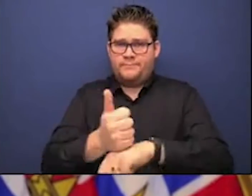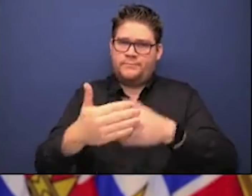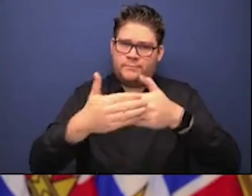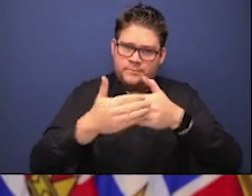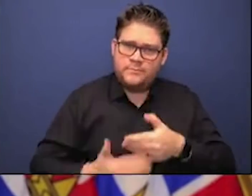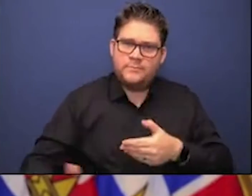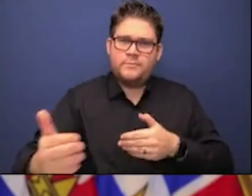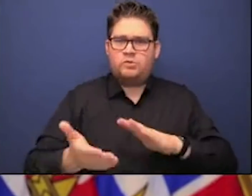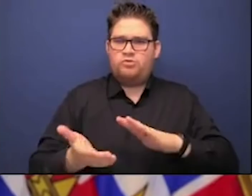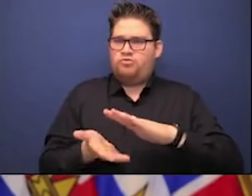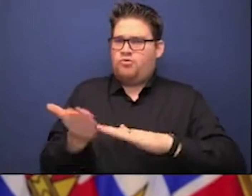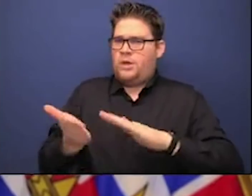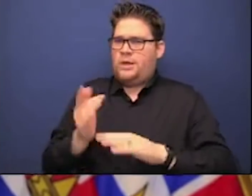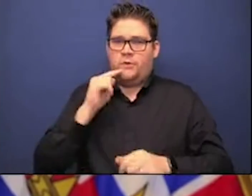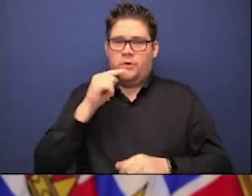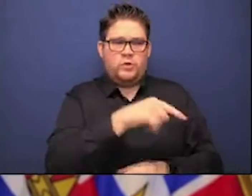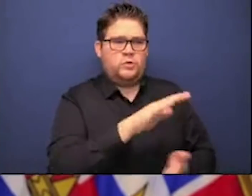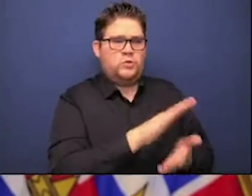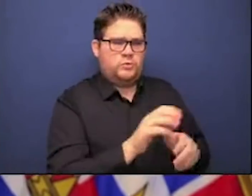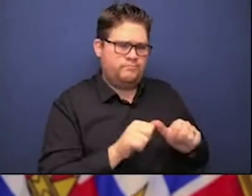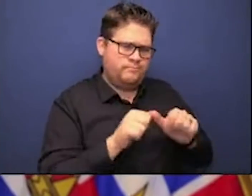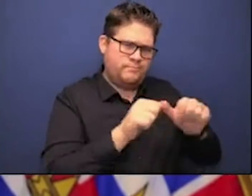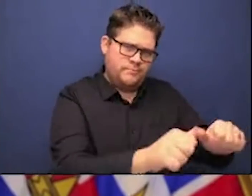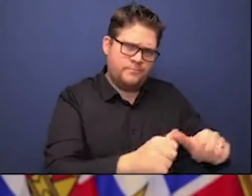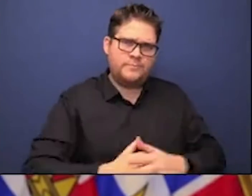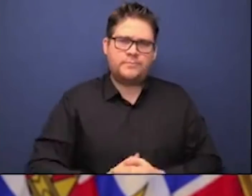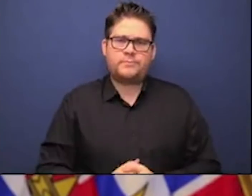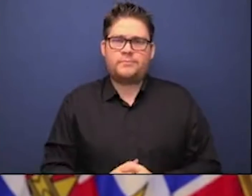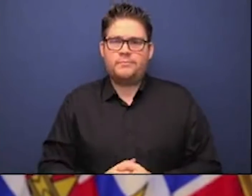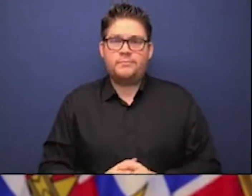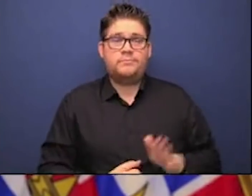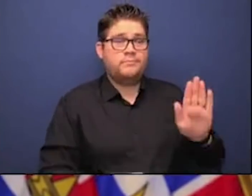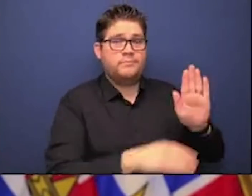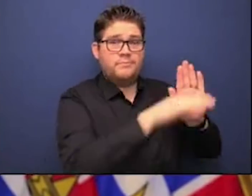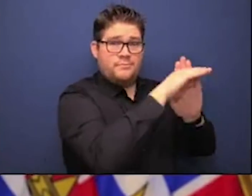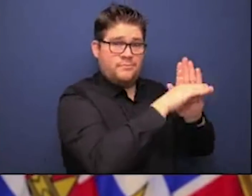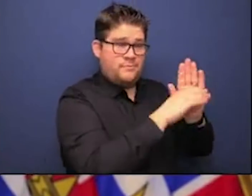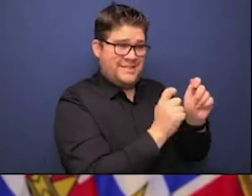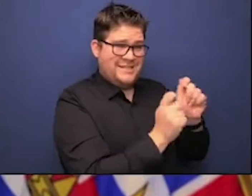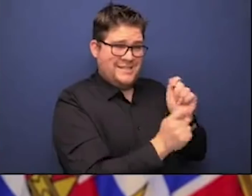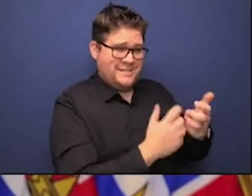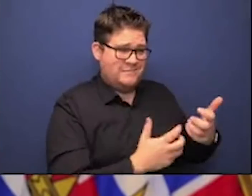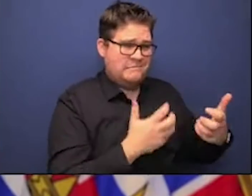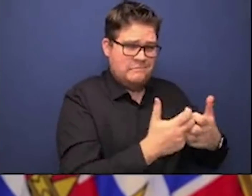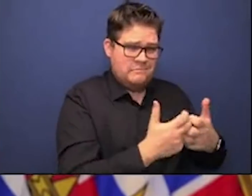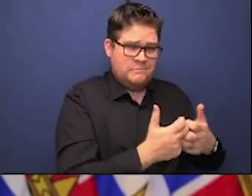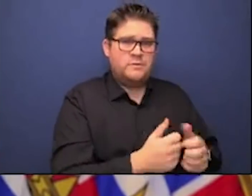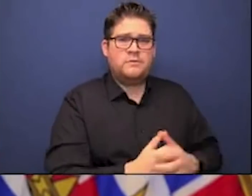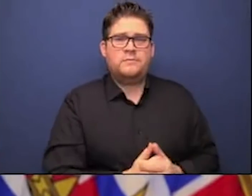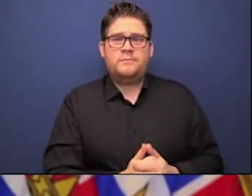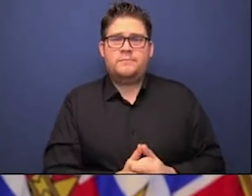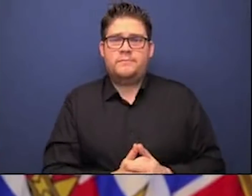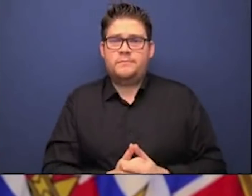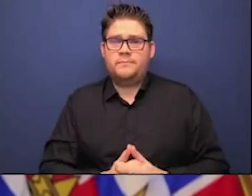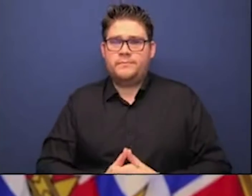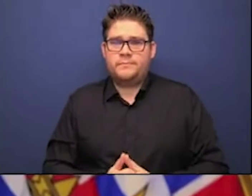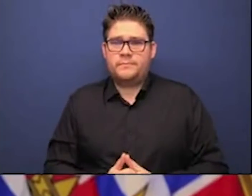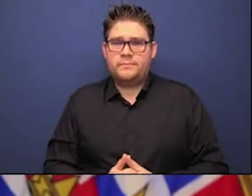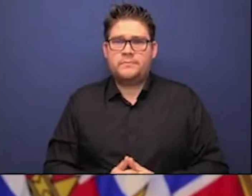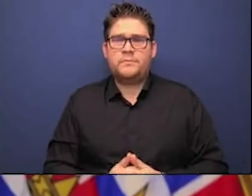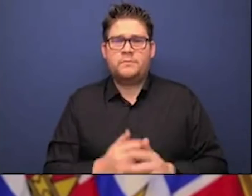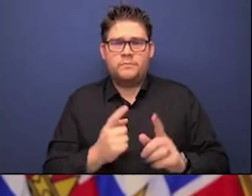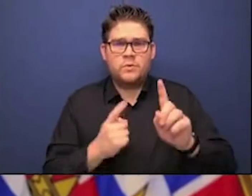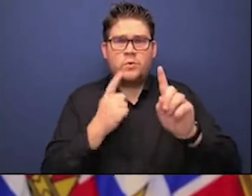updates being presented today reflect the collective desire of the Steering Committee members to have as many students in school for as